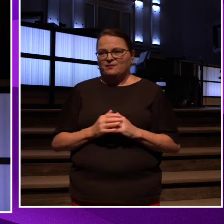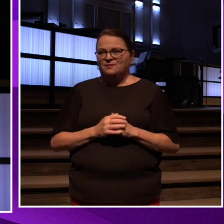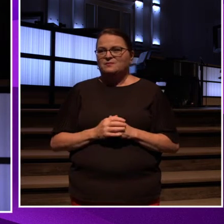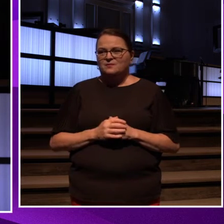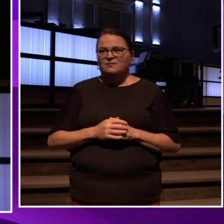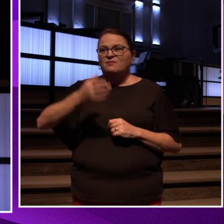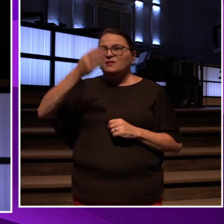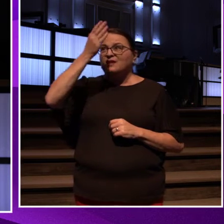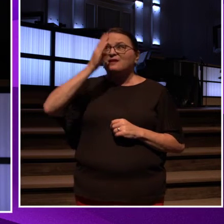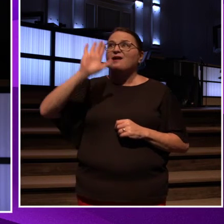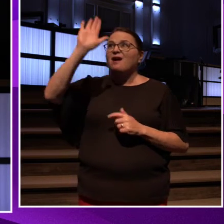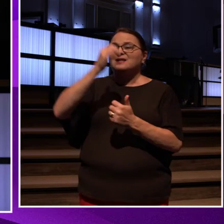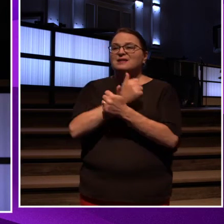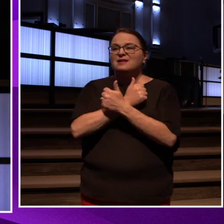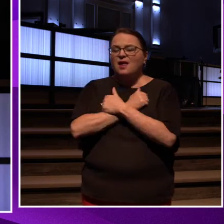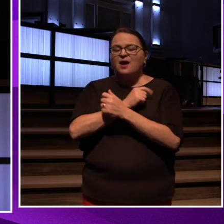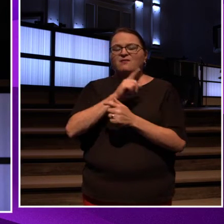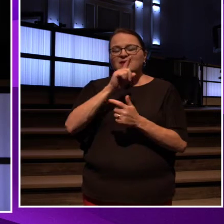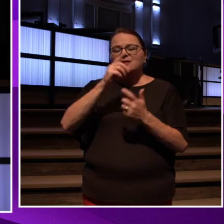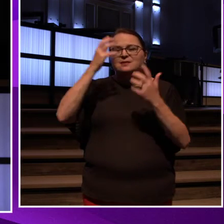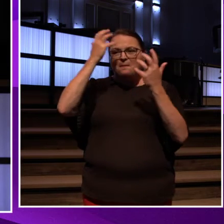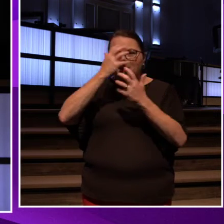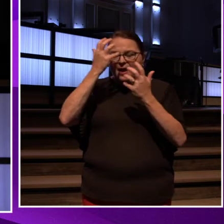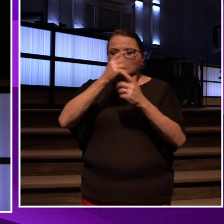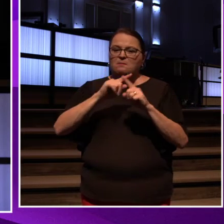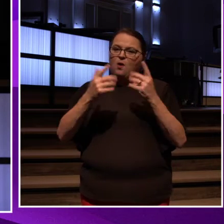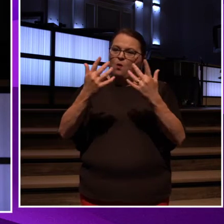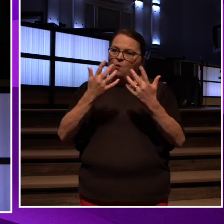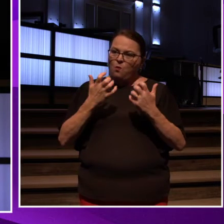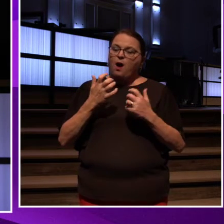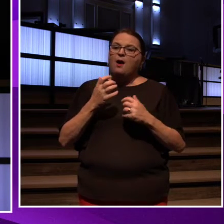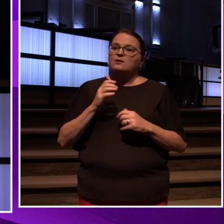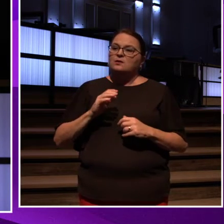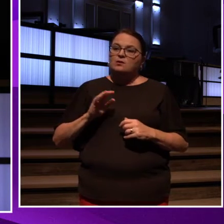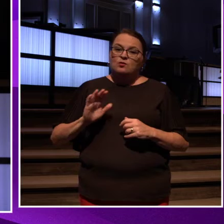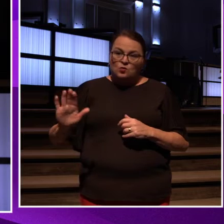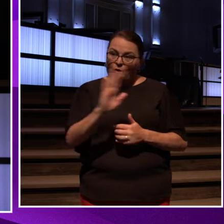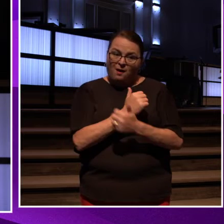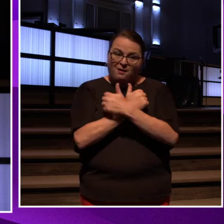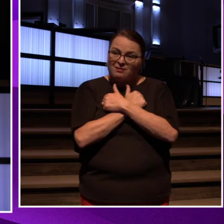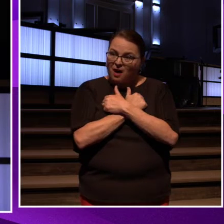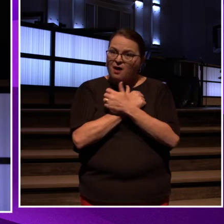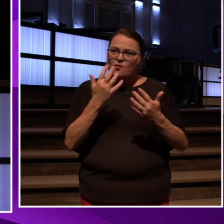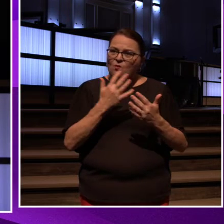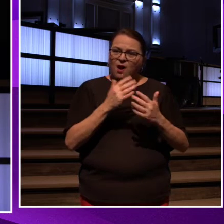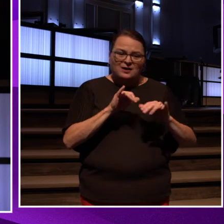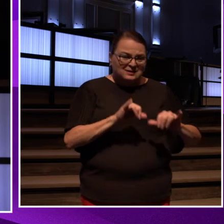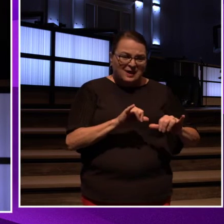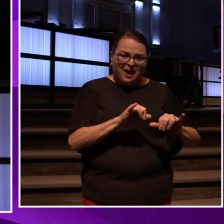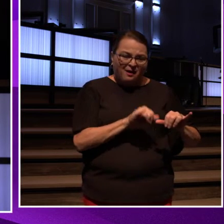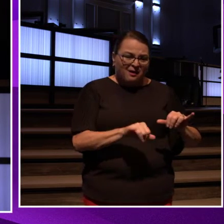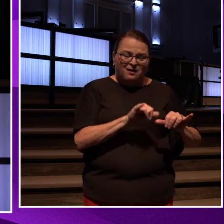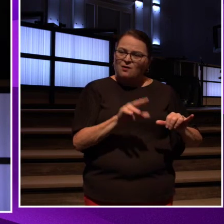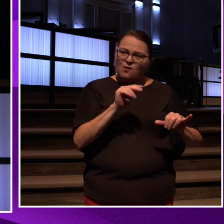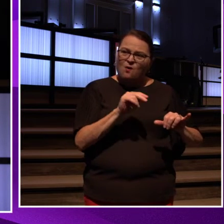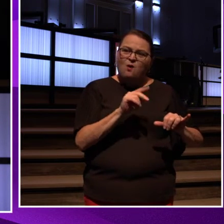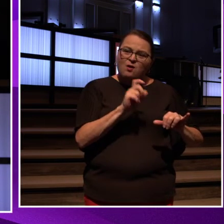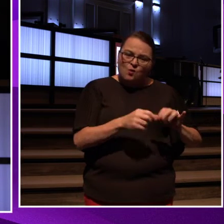God's love is amazing, but he wants your love to be a discerning love, a growing love. And he says that with knowledge